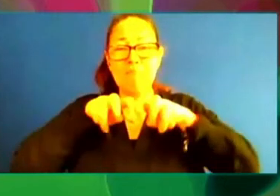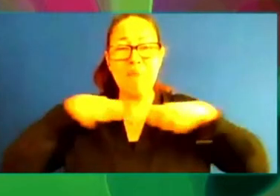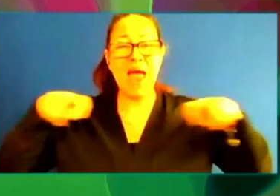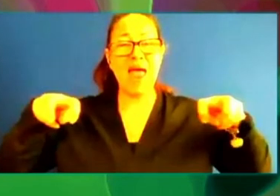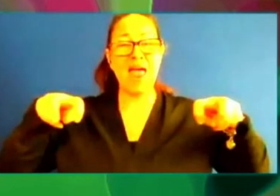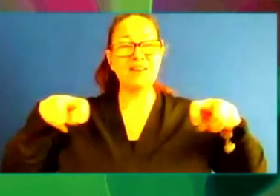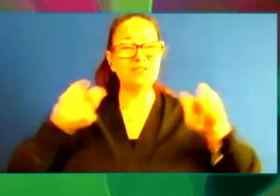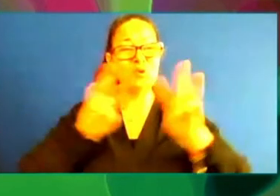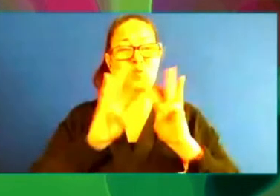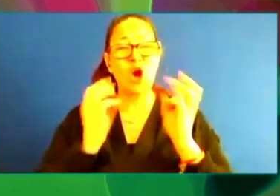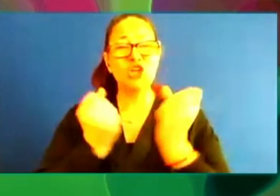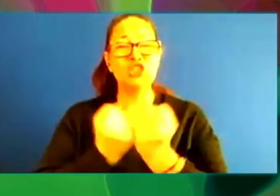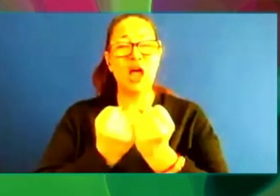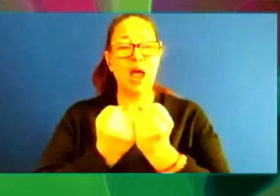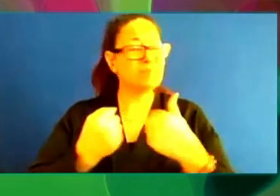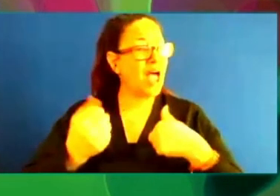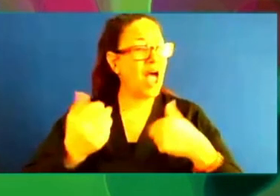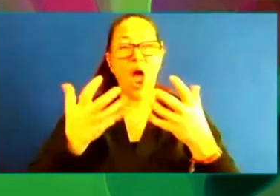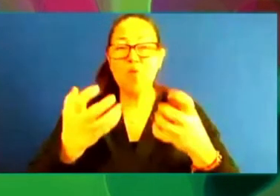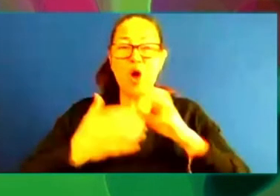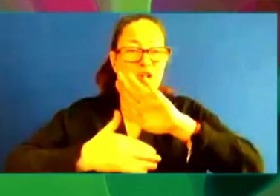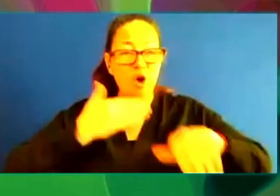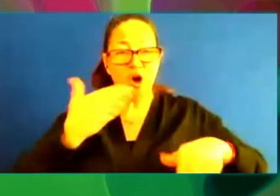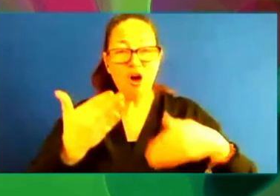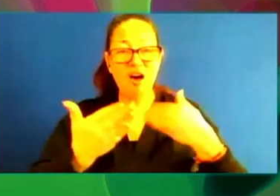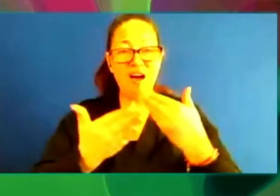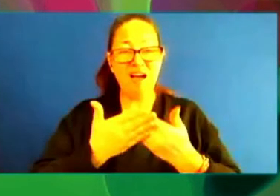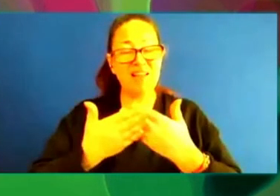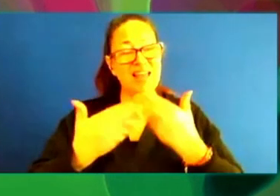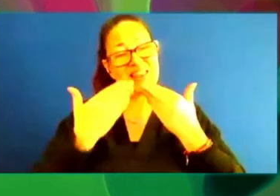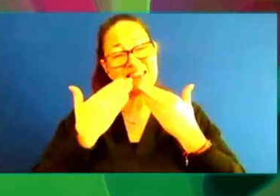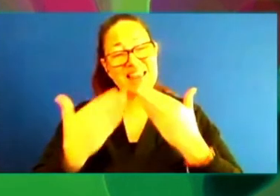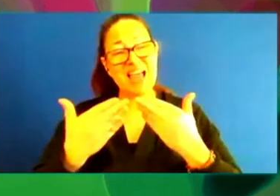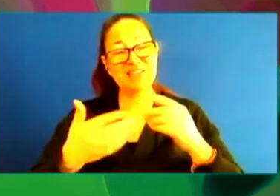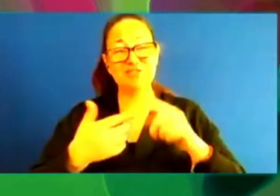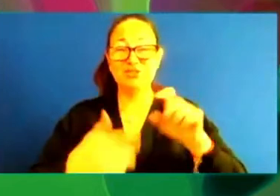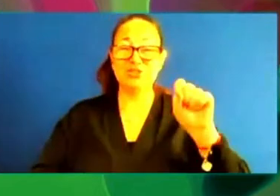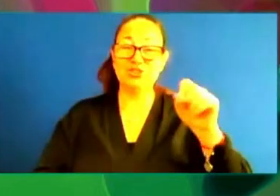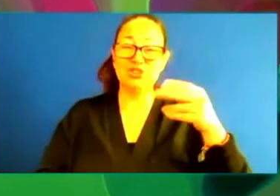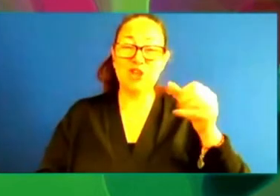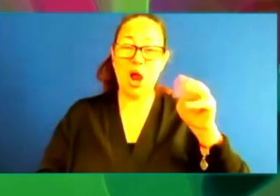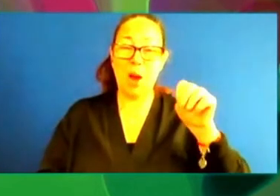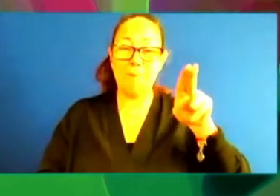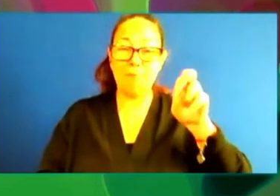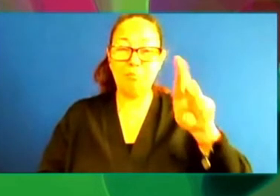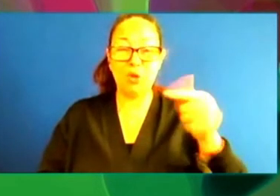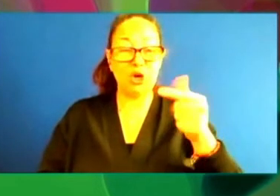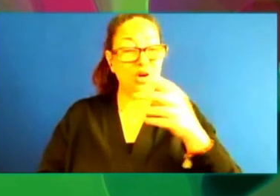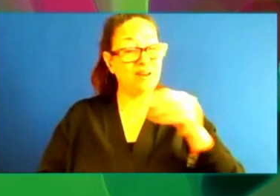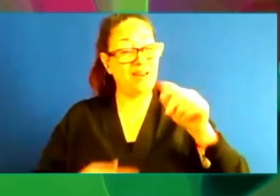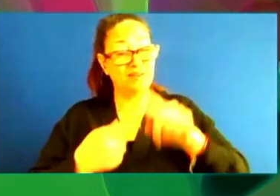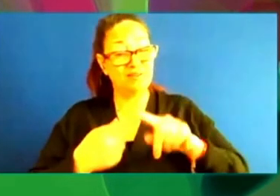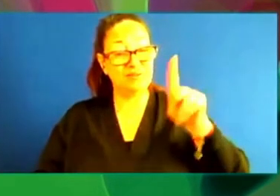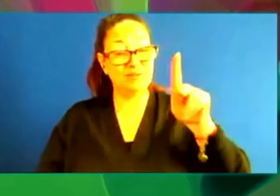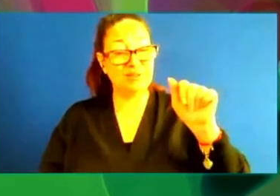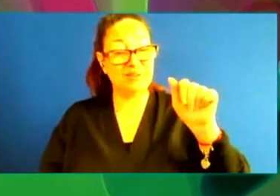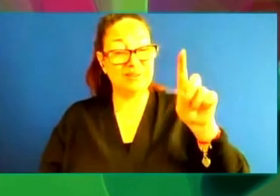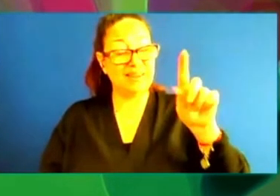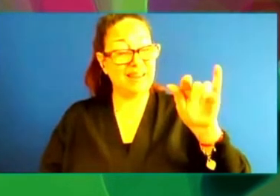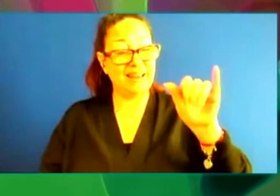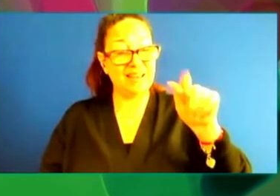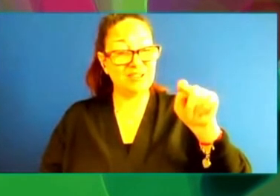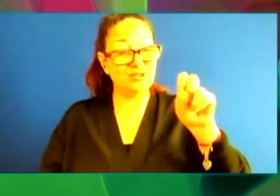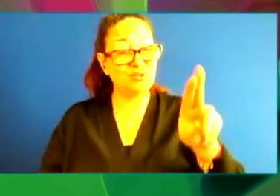of workshops. I wanted all of that. And thanks to the Schomburg and thanks to you, Kadiatou, and the folks that work with you, I believe